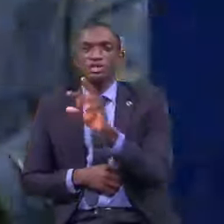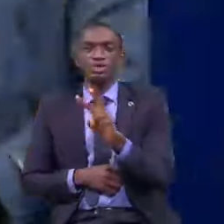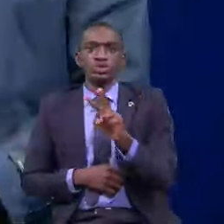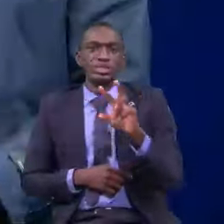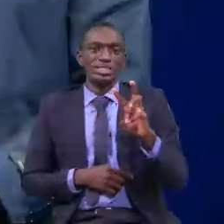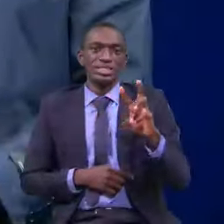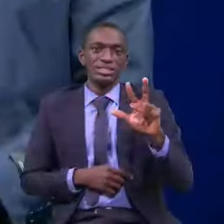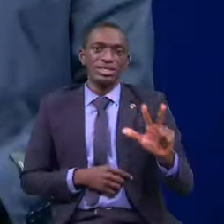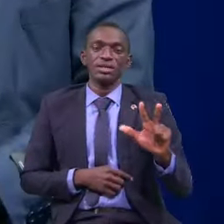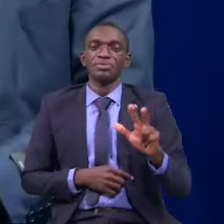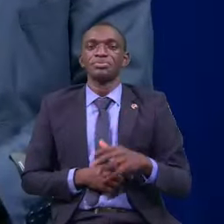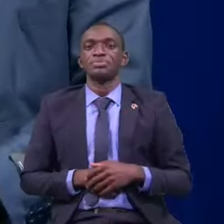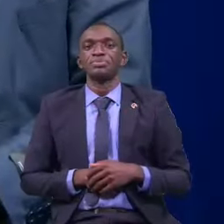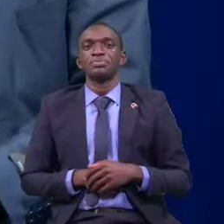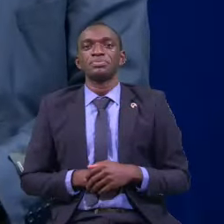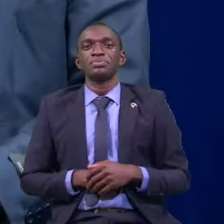+234 915 444 9263.